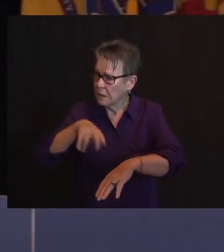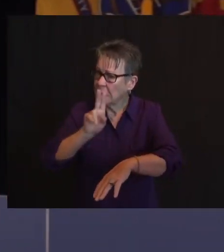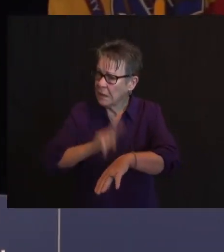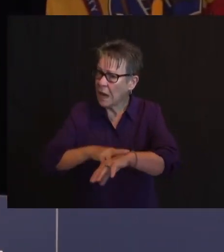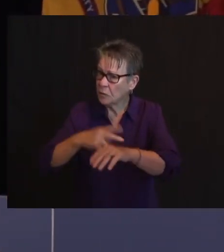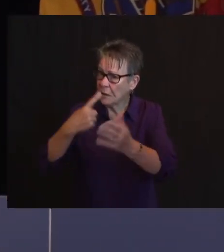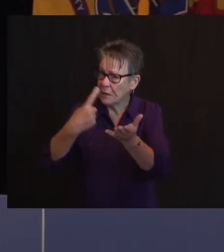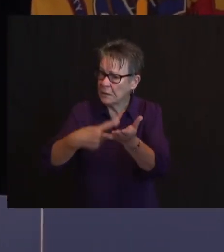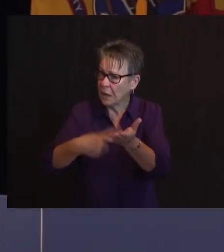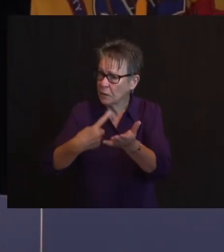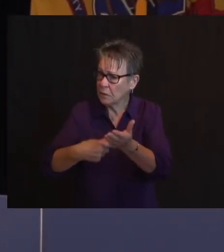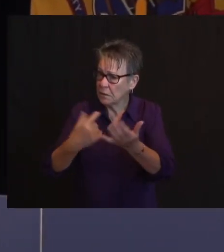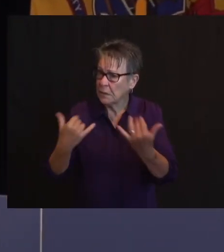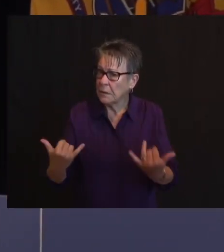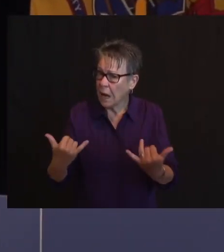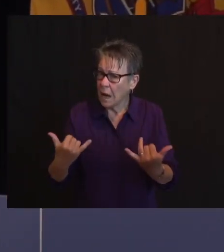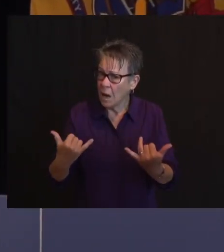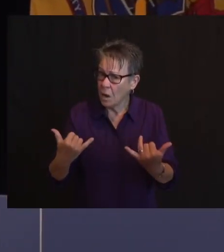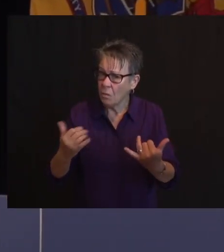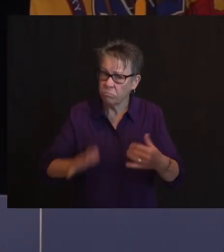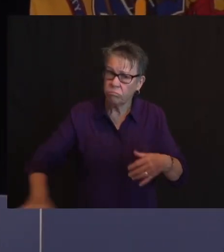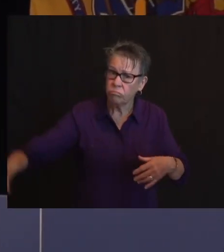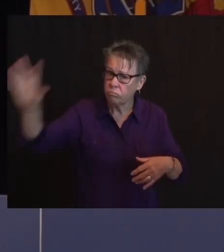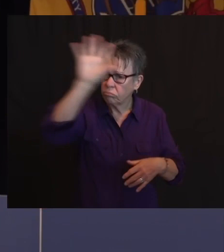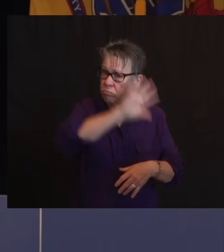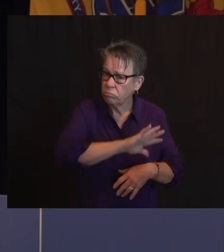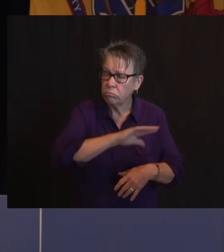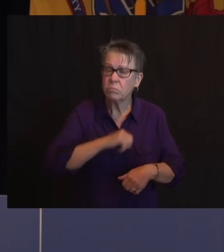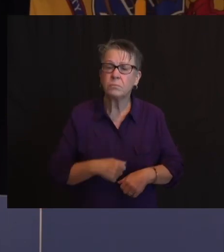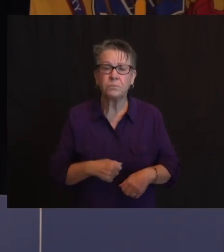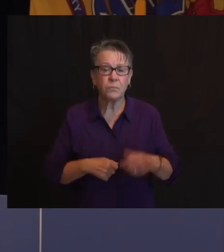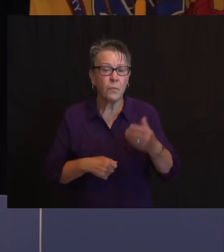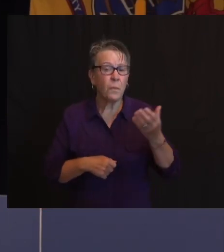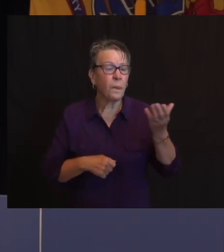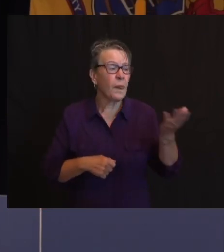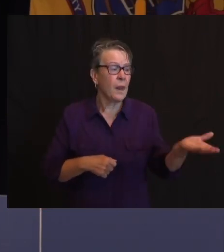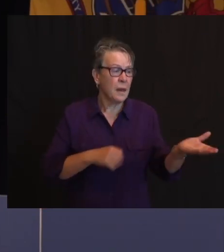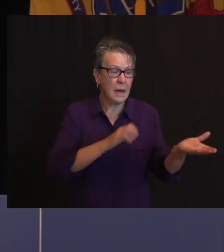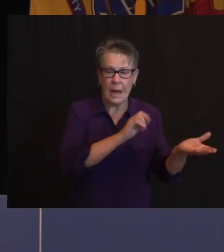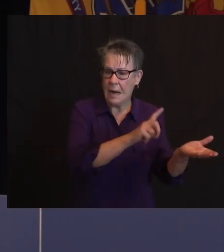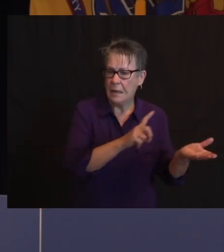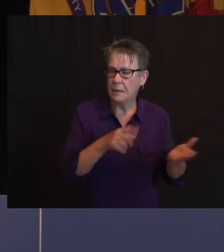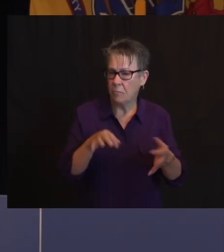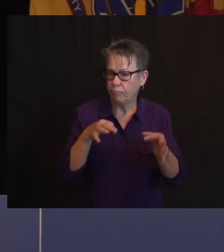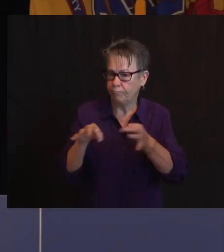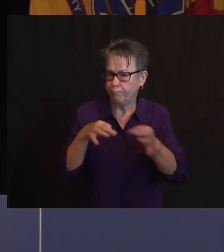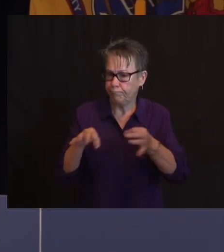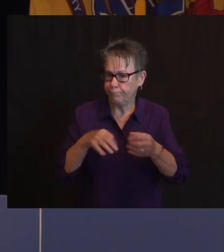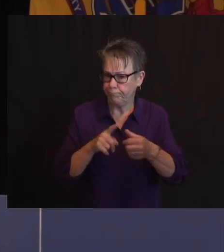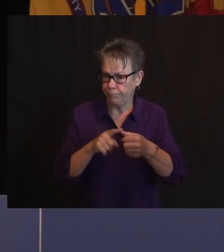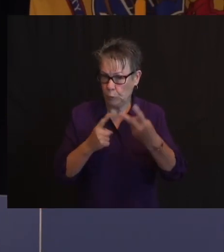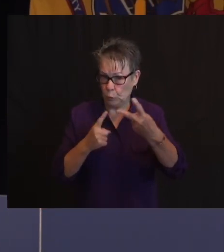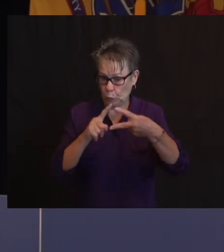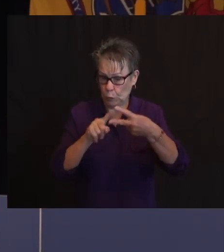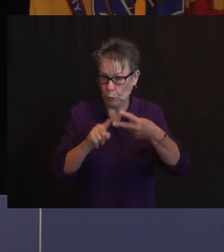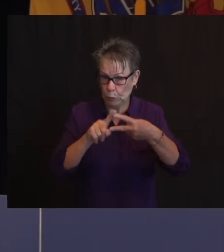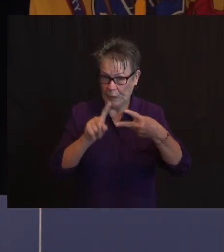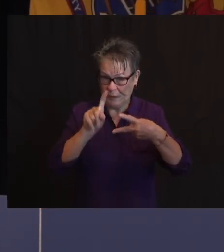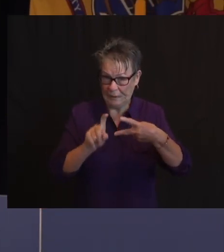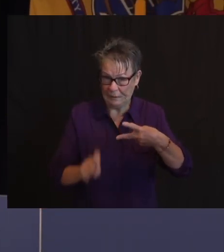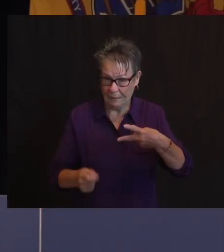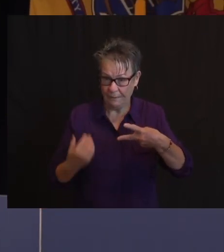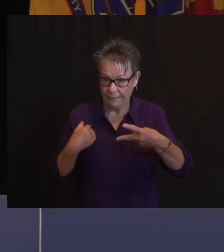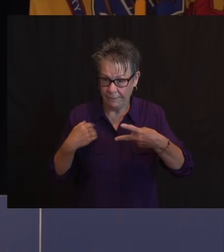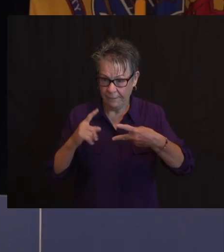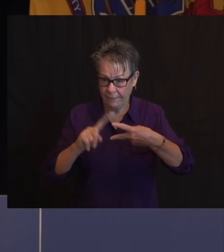to diagnose the virus, there are two tests basically that can be done. One is the old PCR test, which can be done in a lot of different ways, and